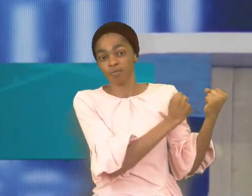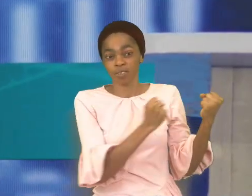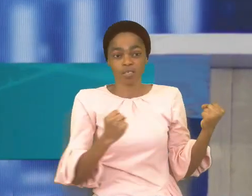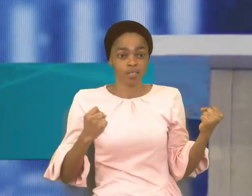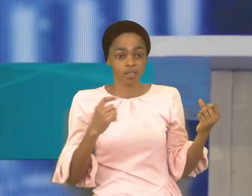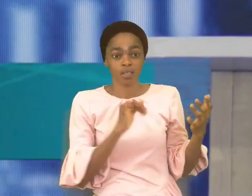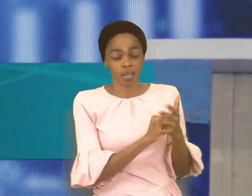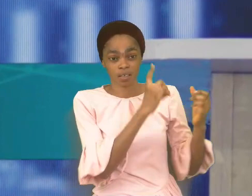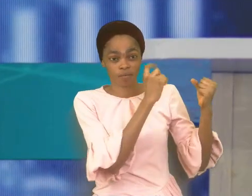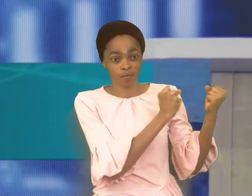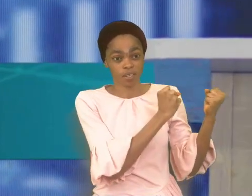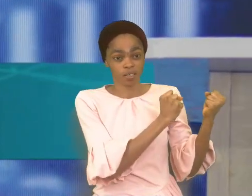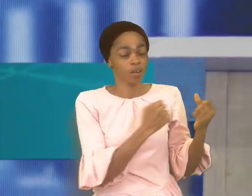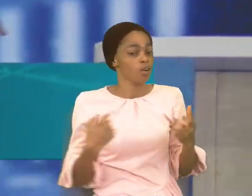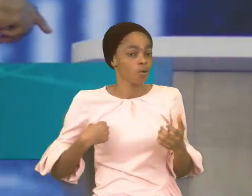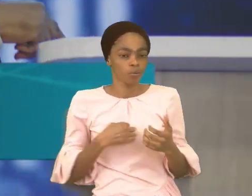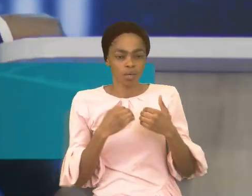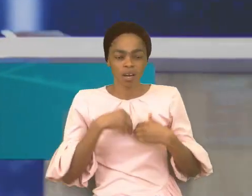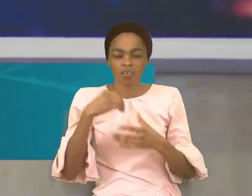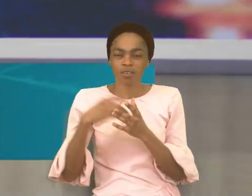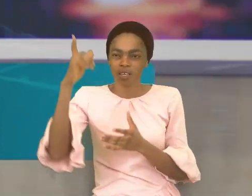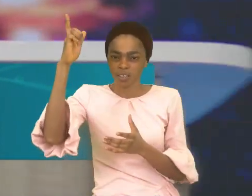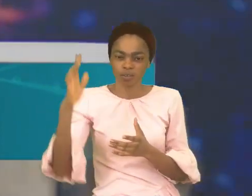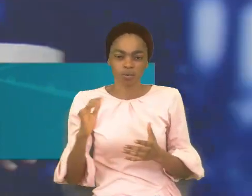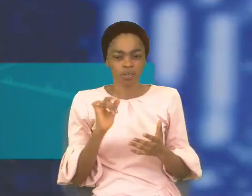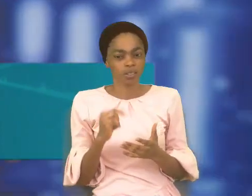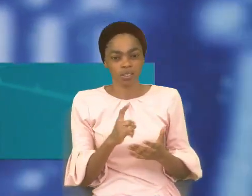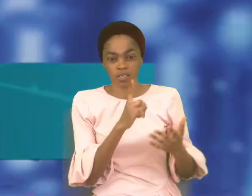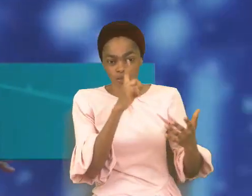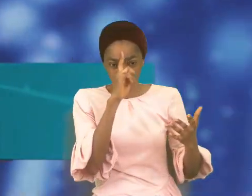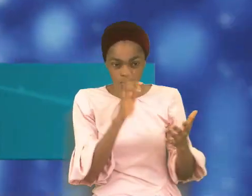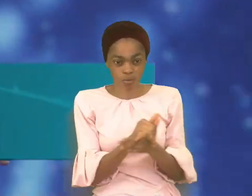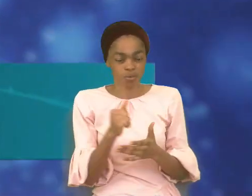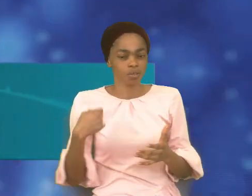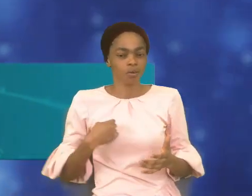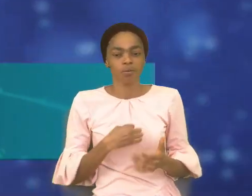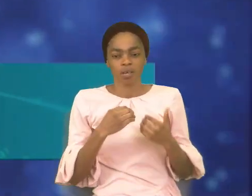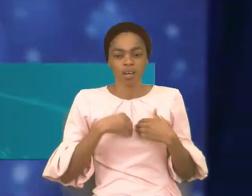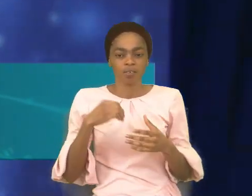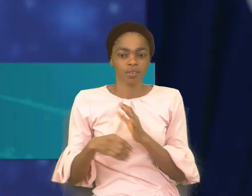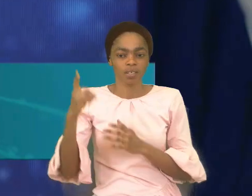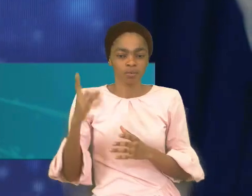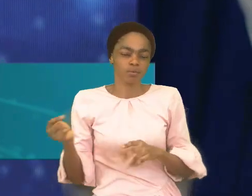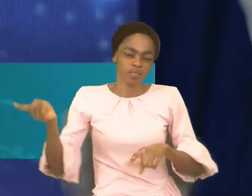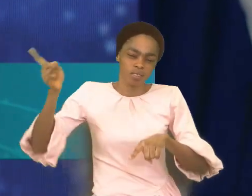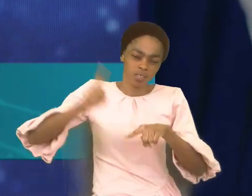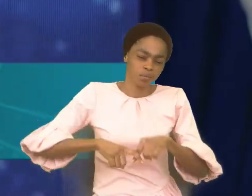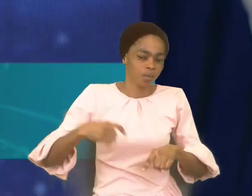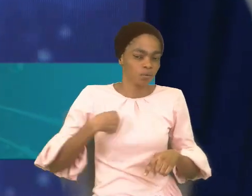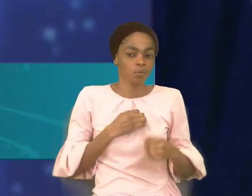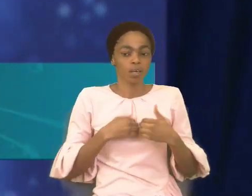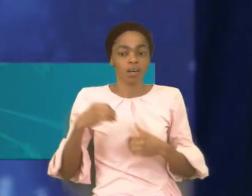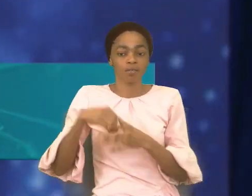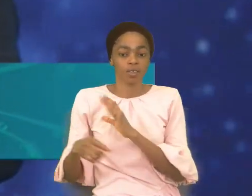the reliance we have on God, and the disposition of not being fearful,